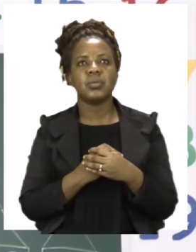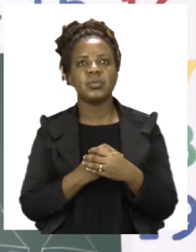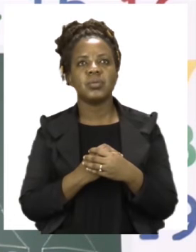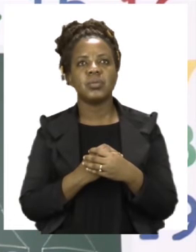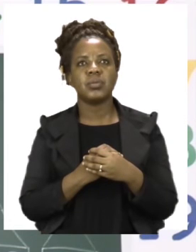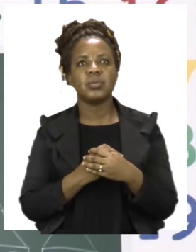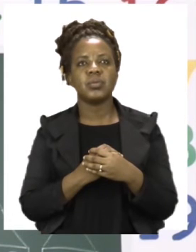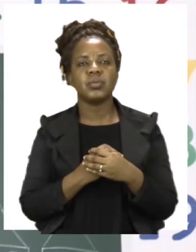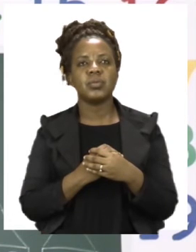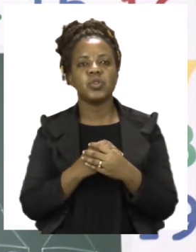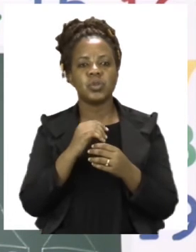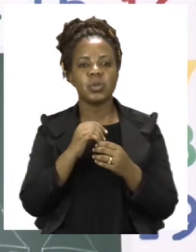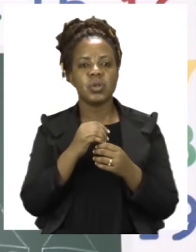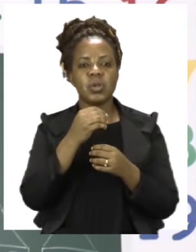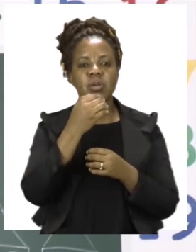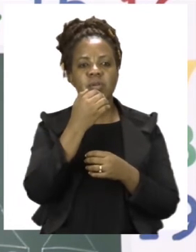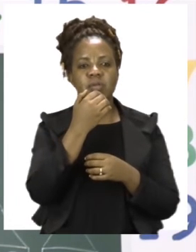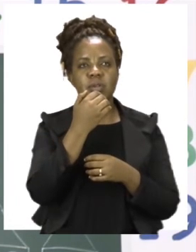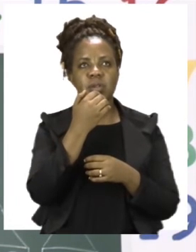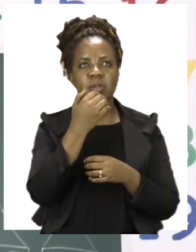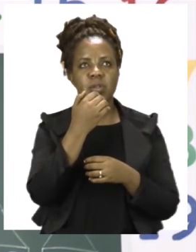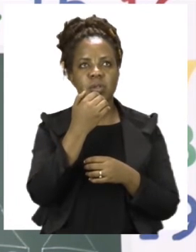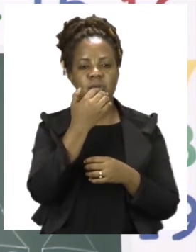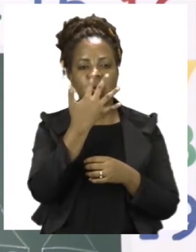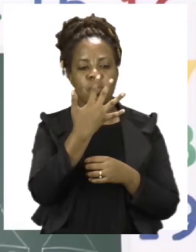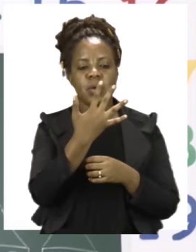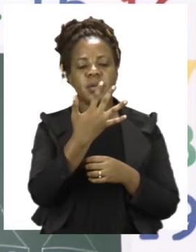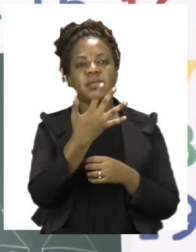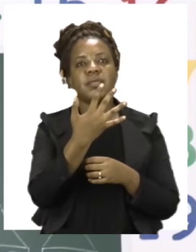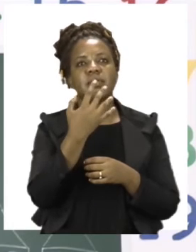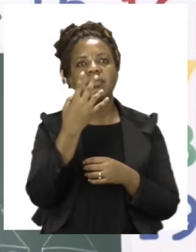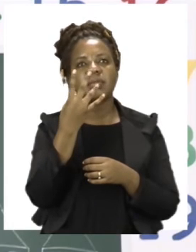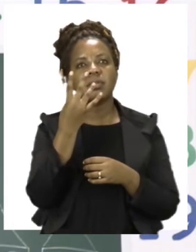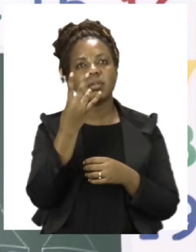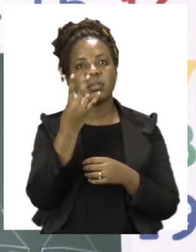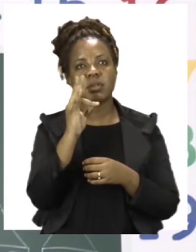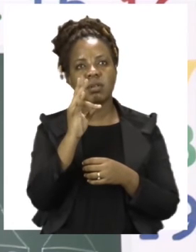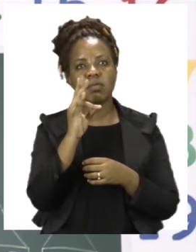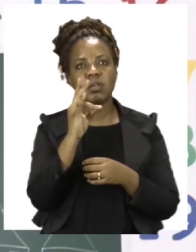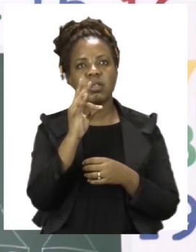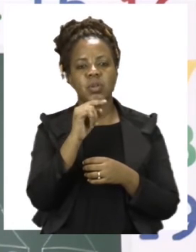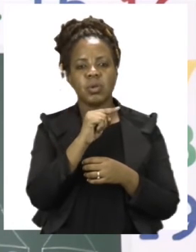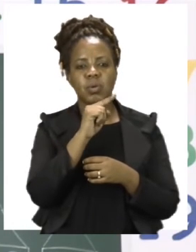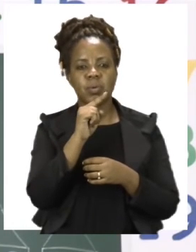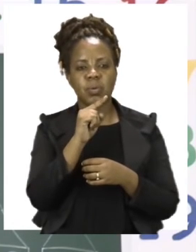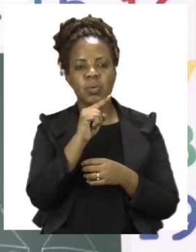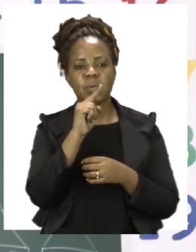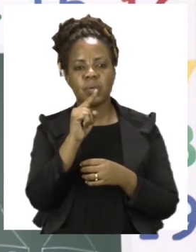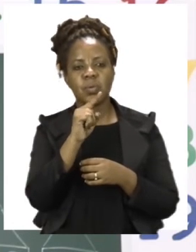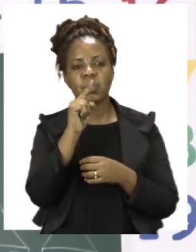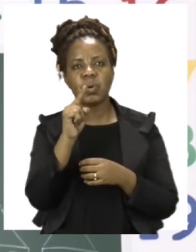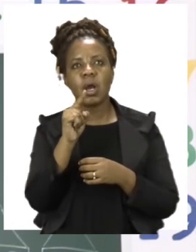and hopping. And then we will count how many hops we did to find out the